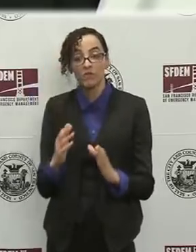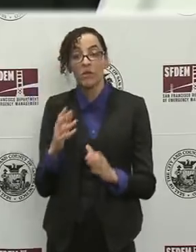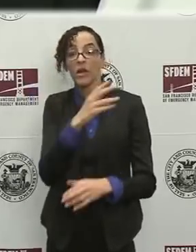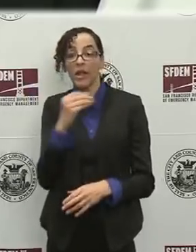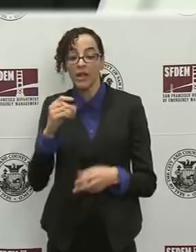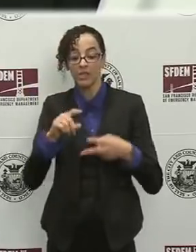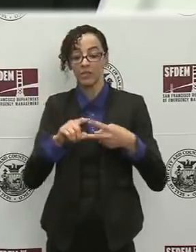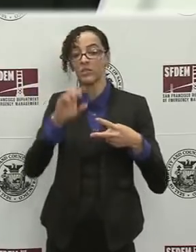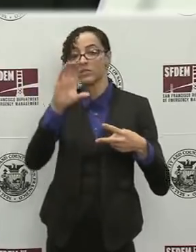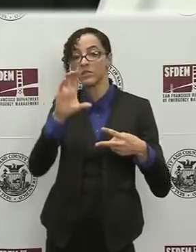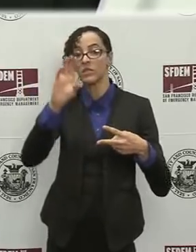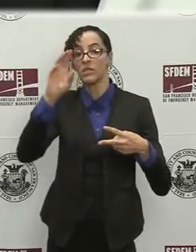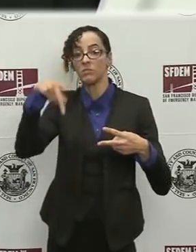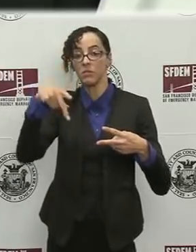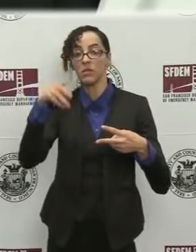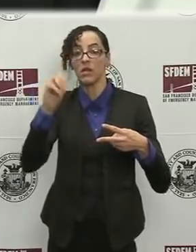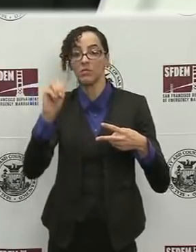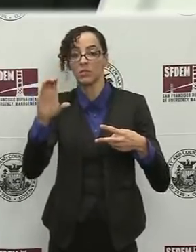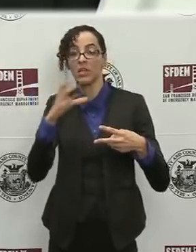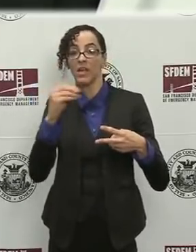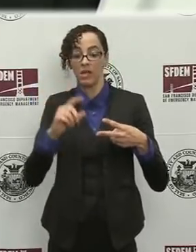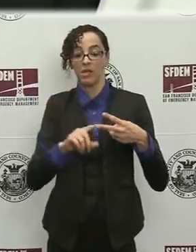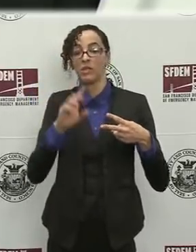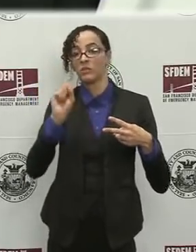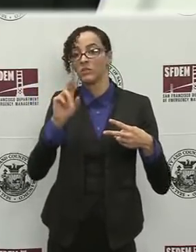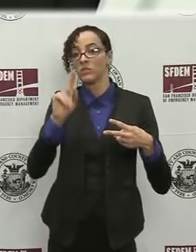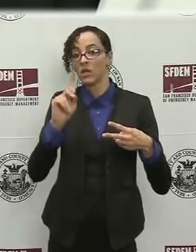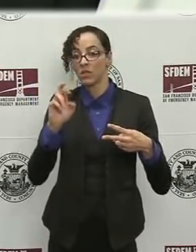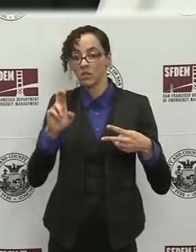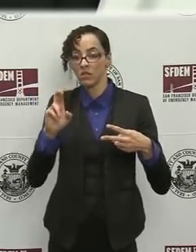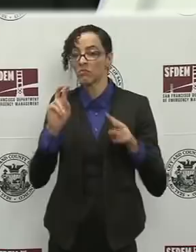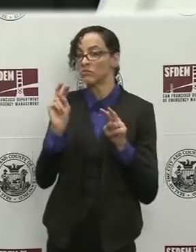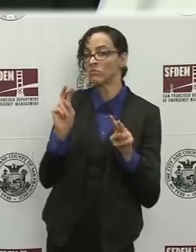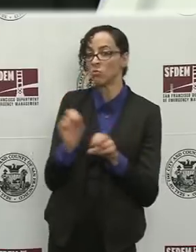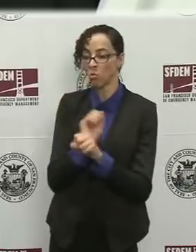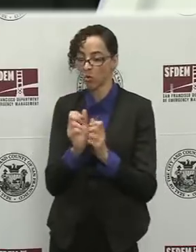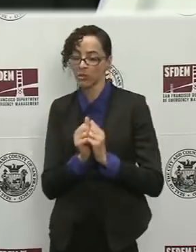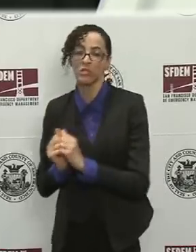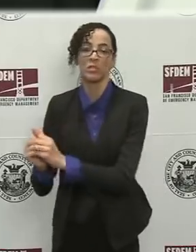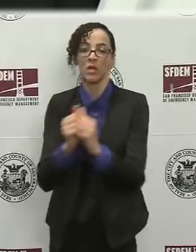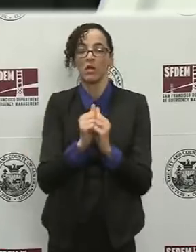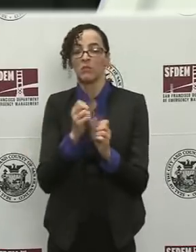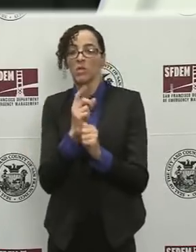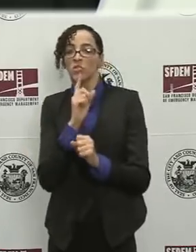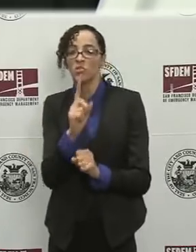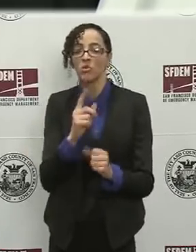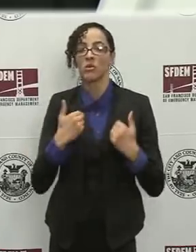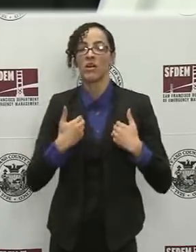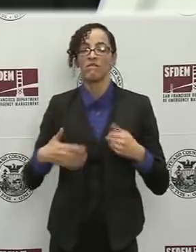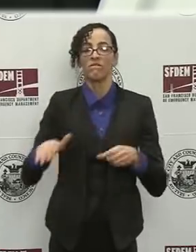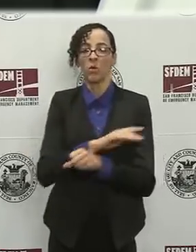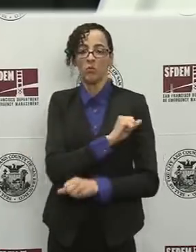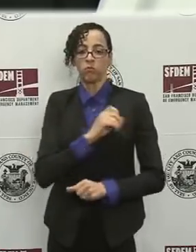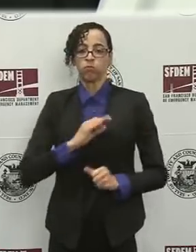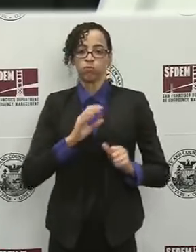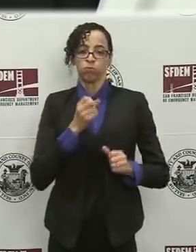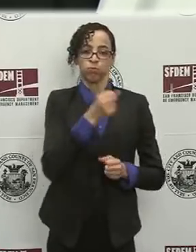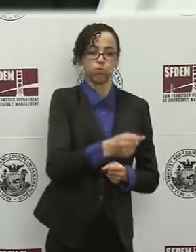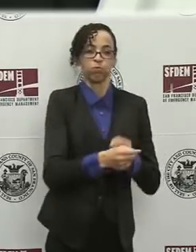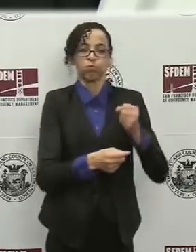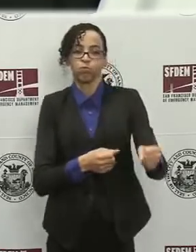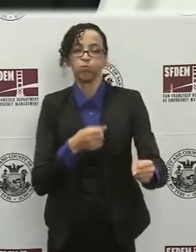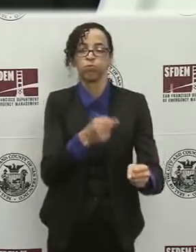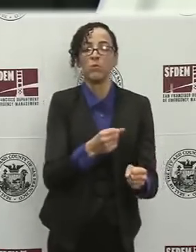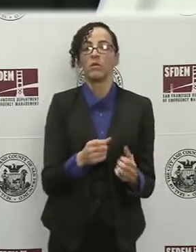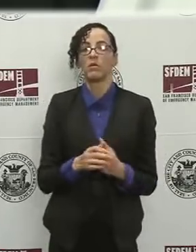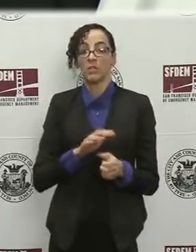make sure that we have the capacity, that we are fully staffed with the equipment and the resources that we need to make sure